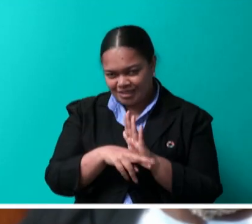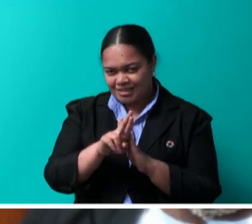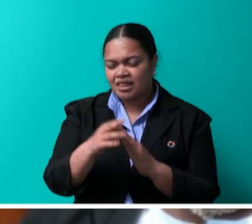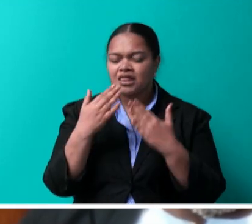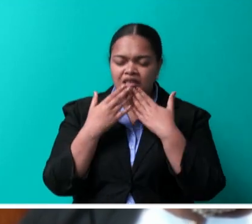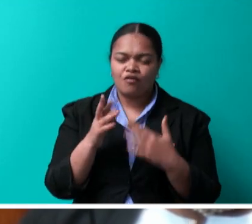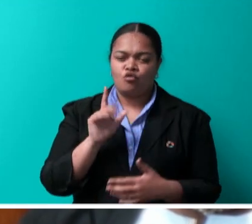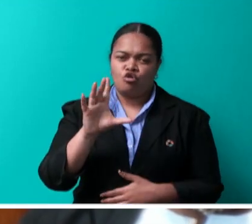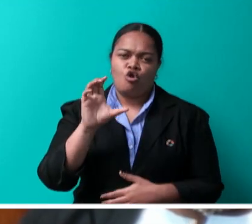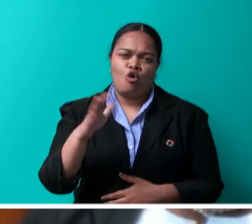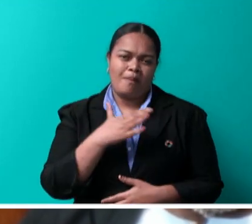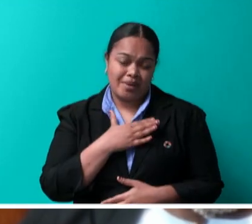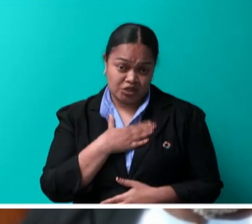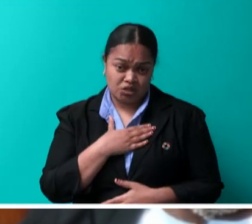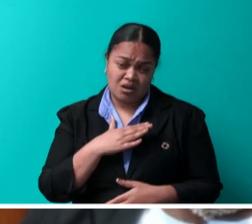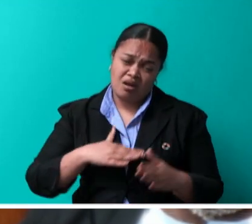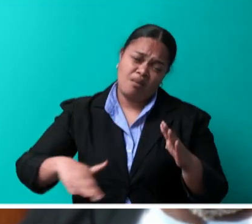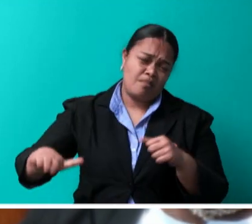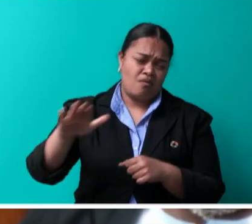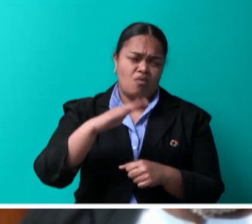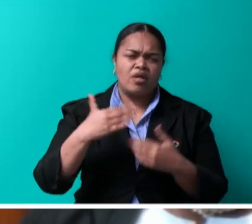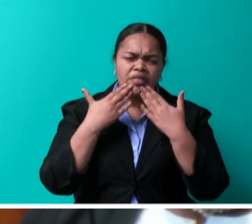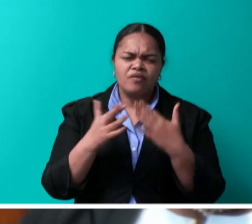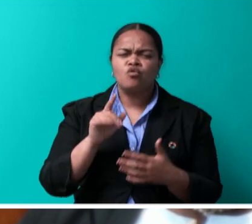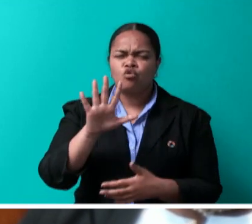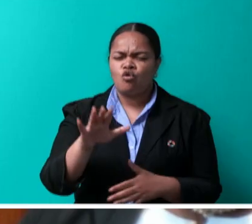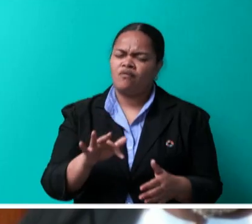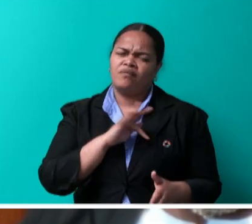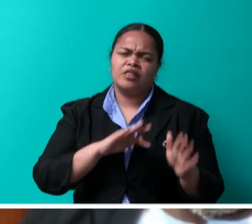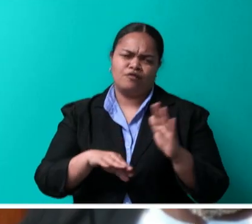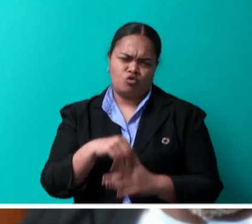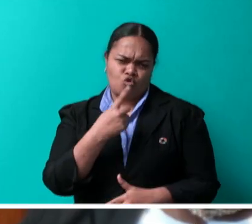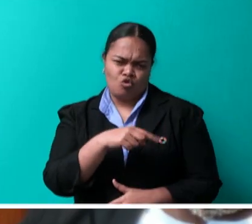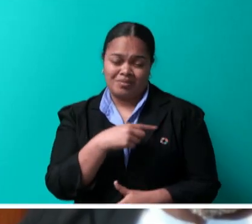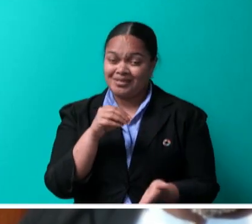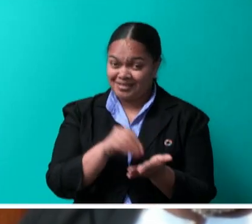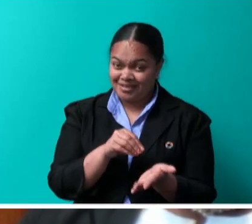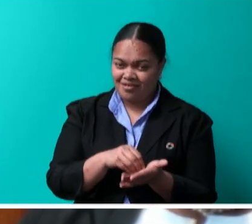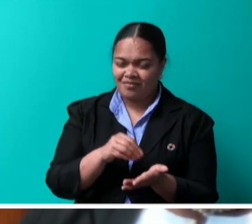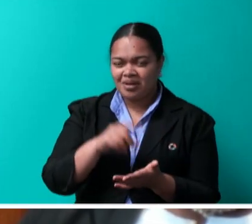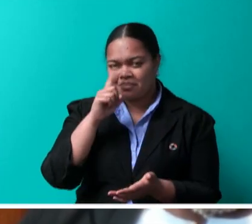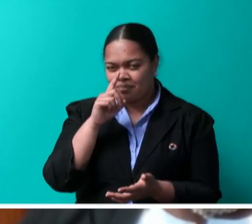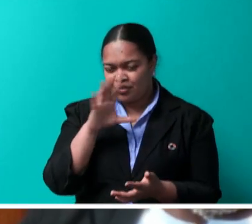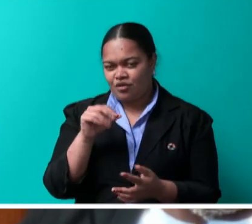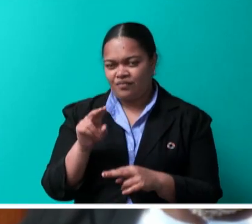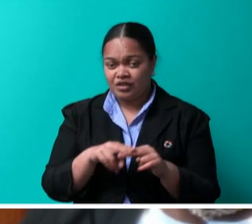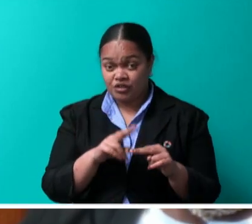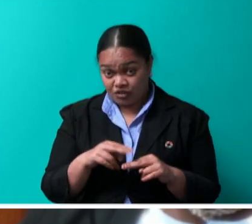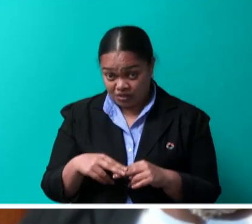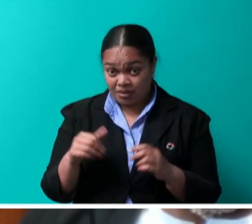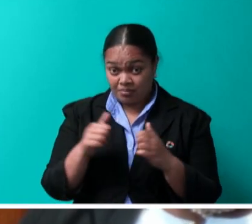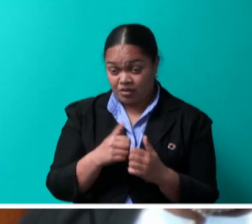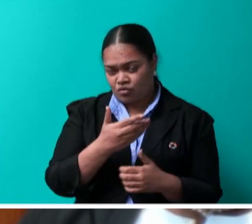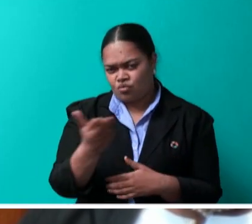compassion. And above all, thank you for your unwavering commitment to serving the people of Fiji. Many of you work